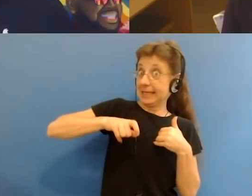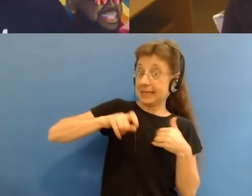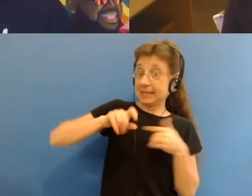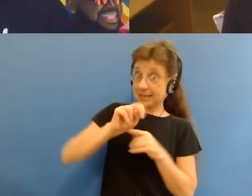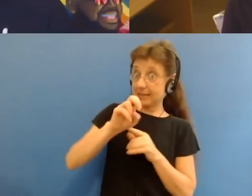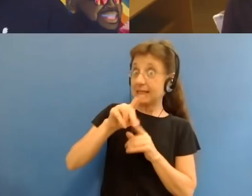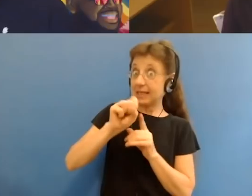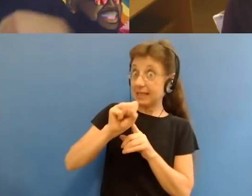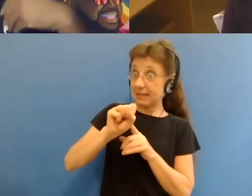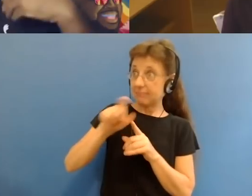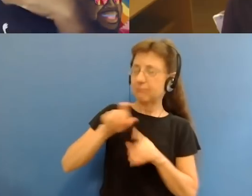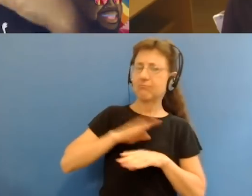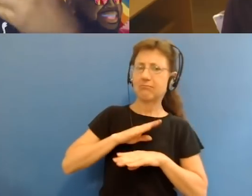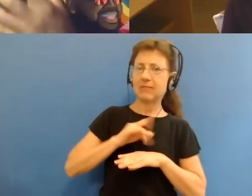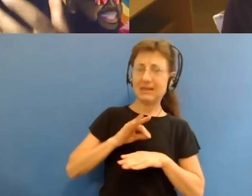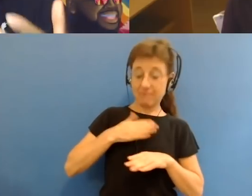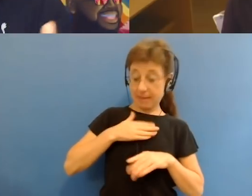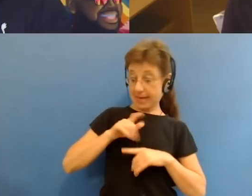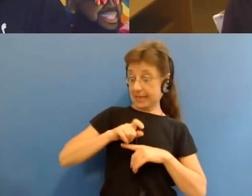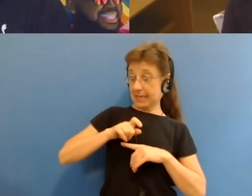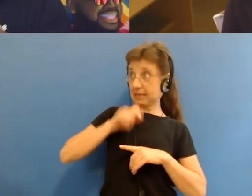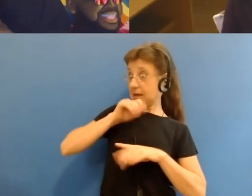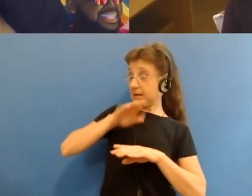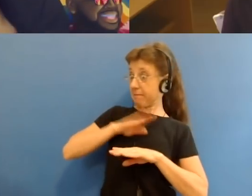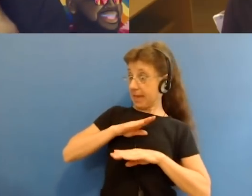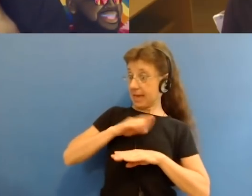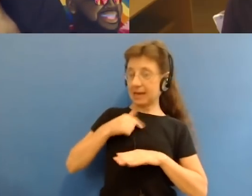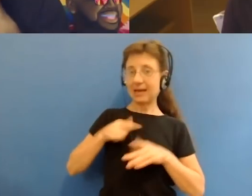shut down. I begin to succumb to the fear.